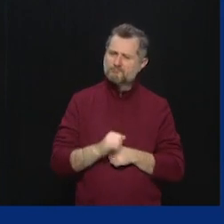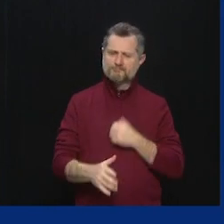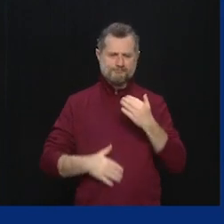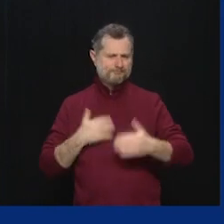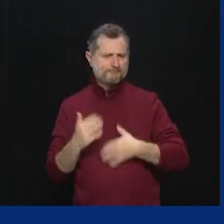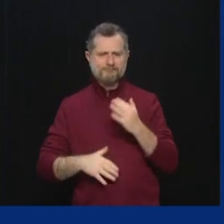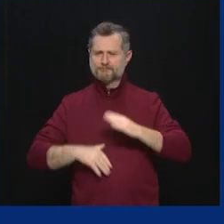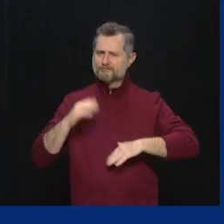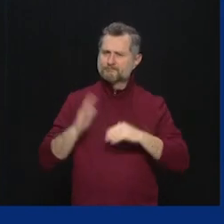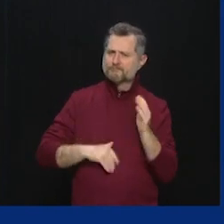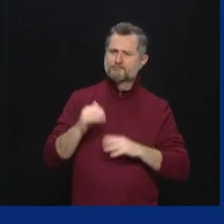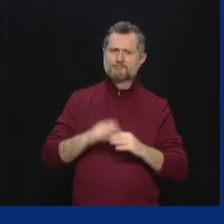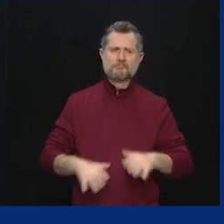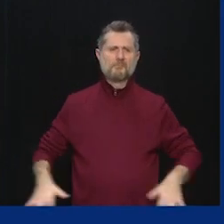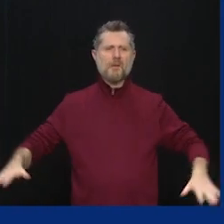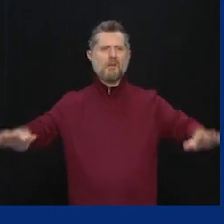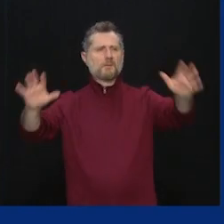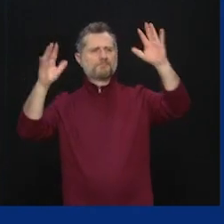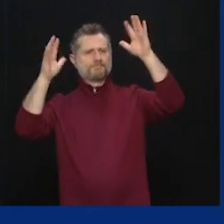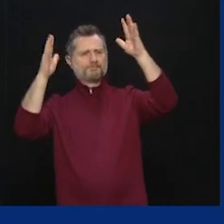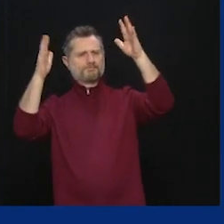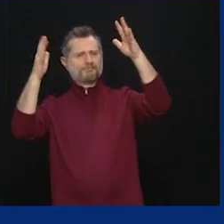round of applause.